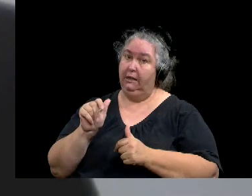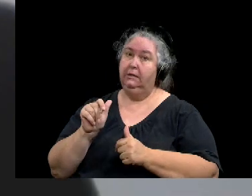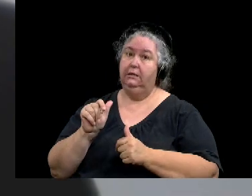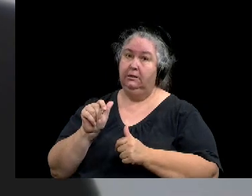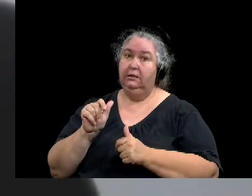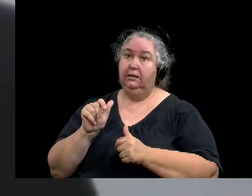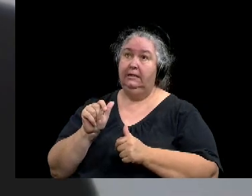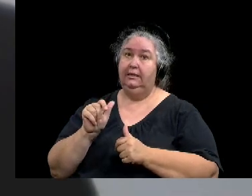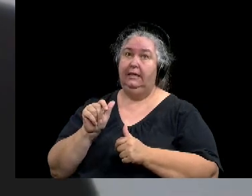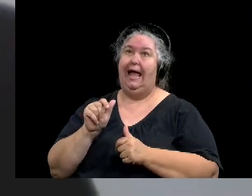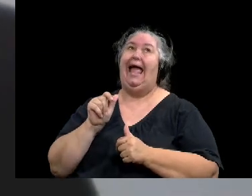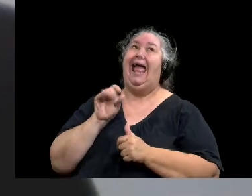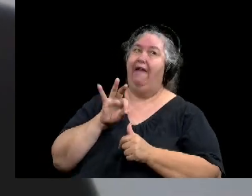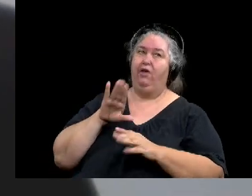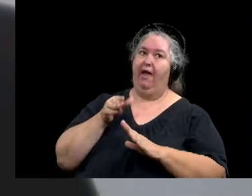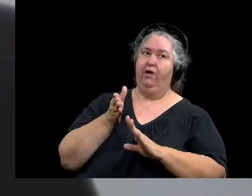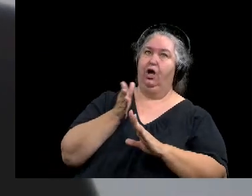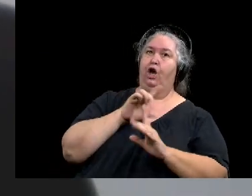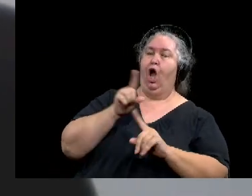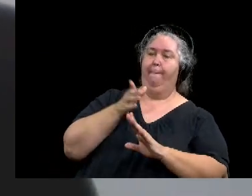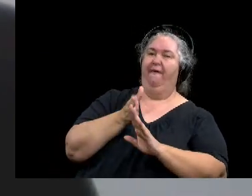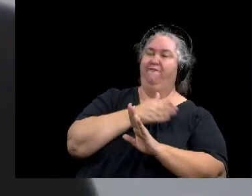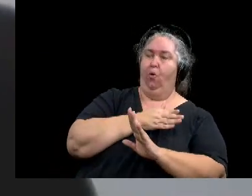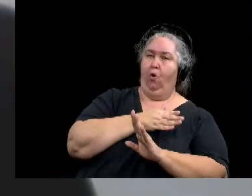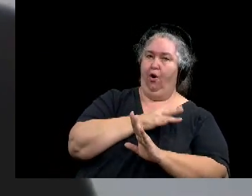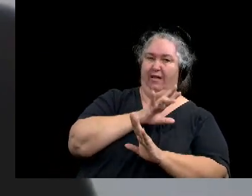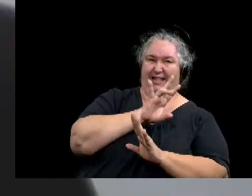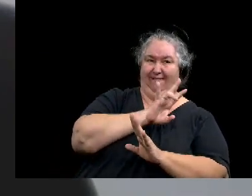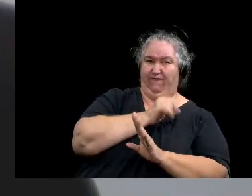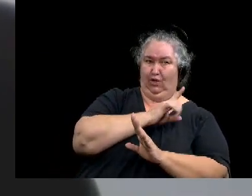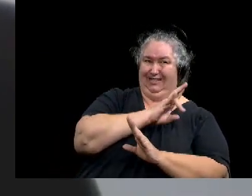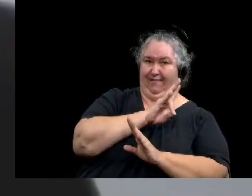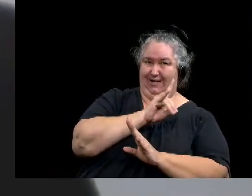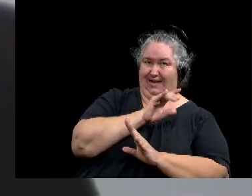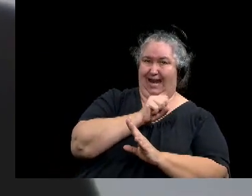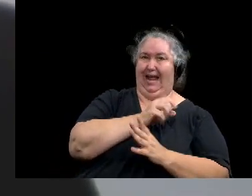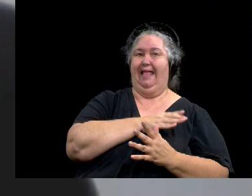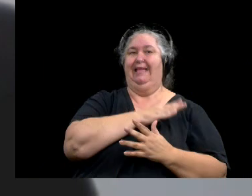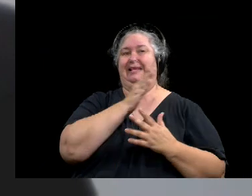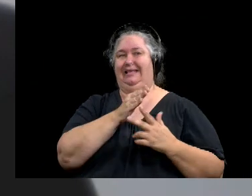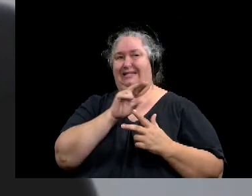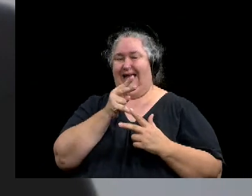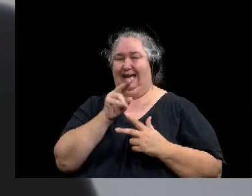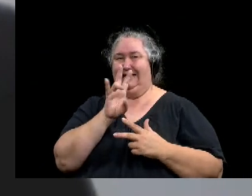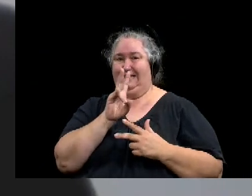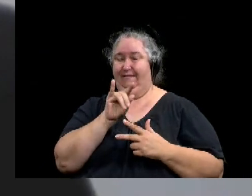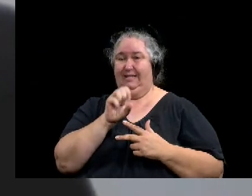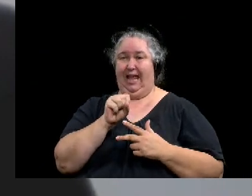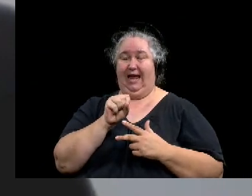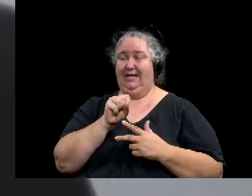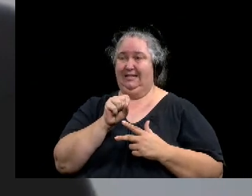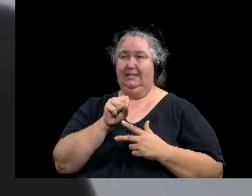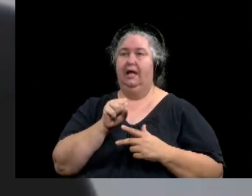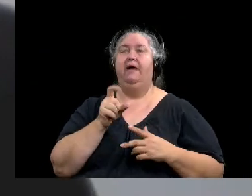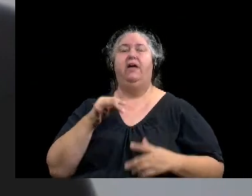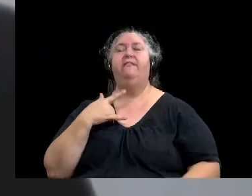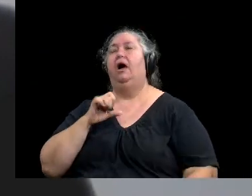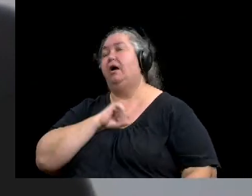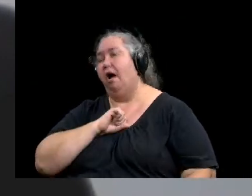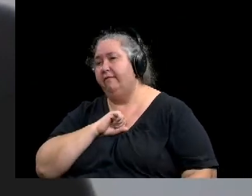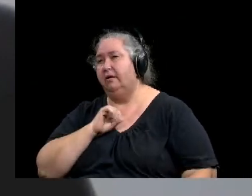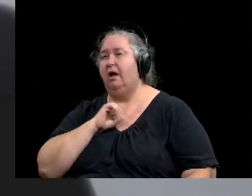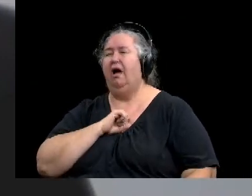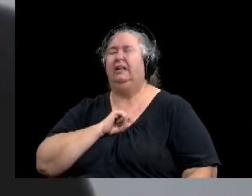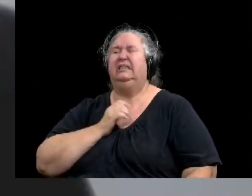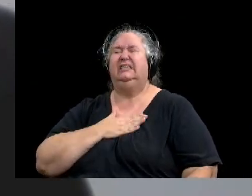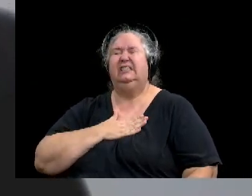if you haven't already been checked out. So it's that shortness of breath that doesn't resolve. And if you have a cough that just won't go away, it can be incredibly painful